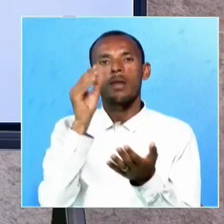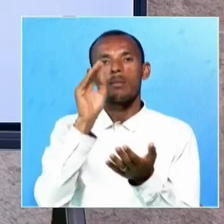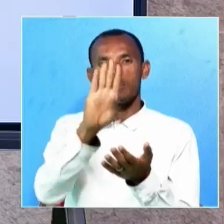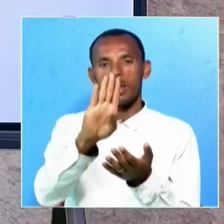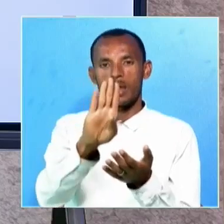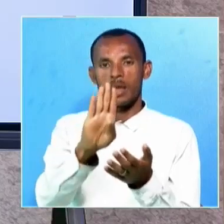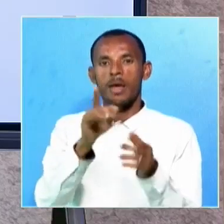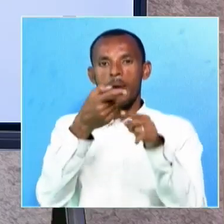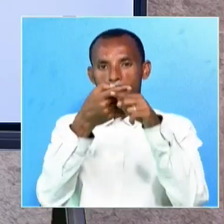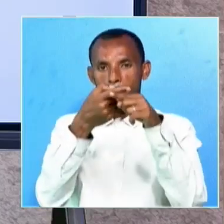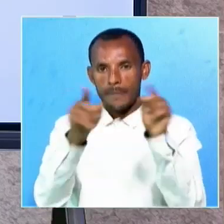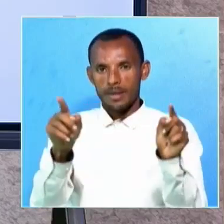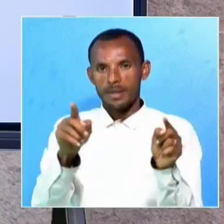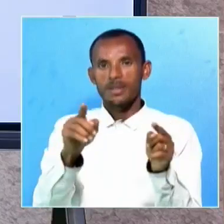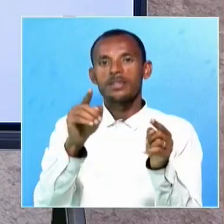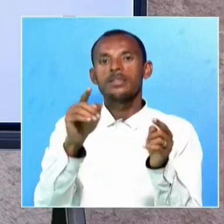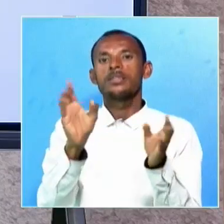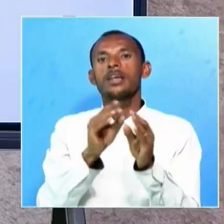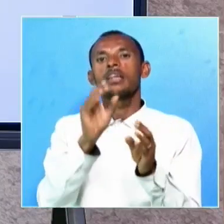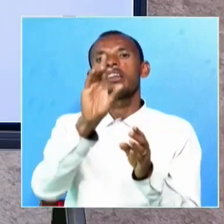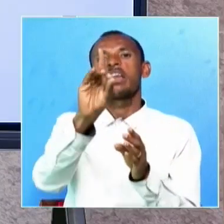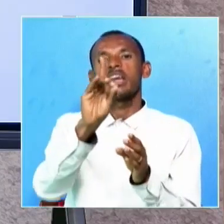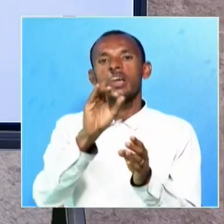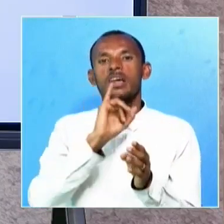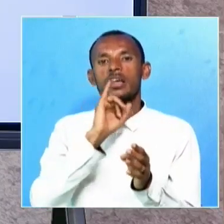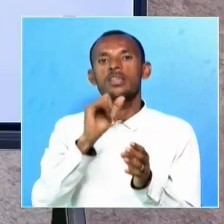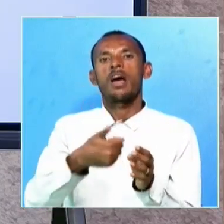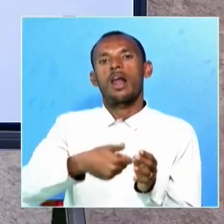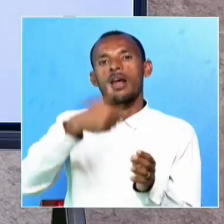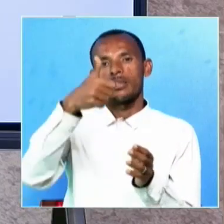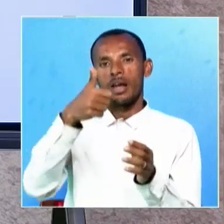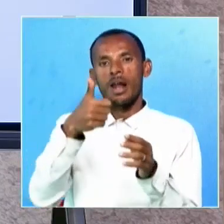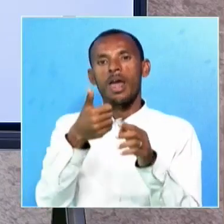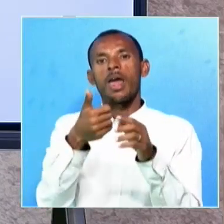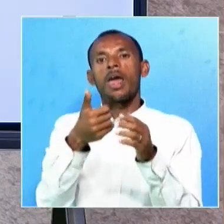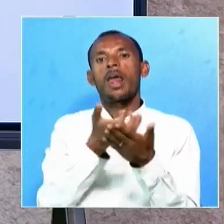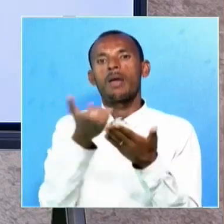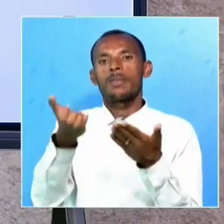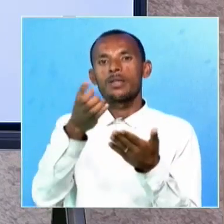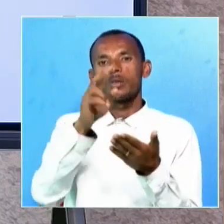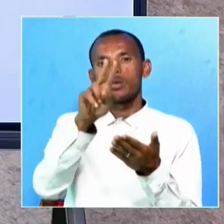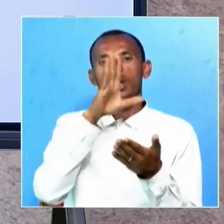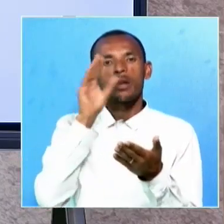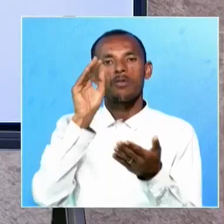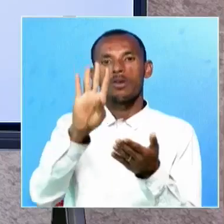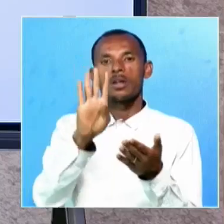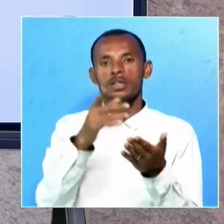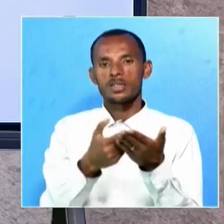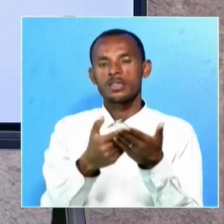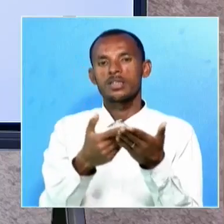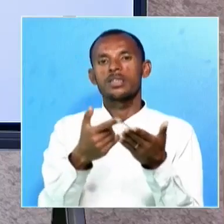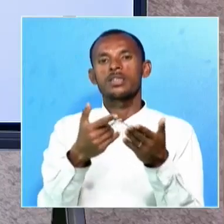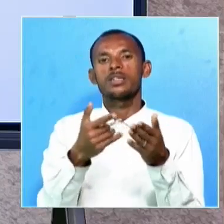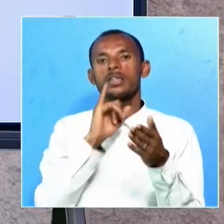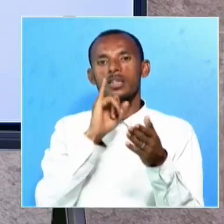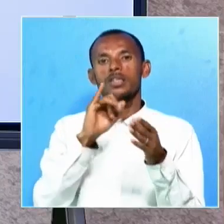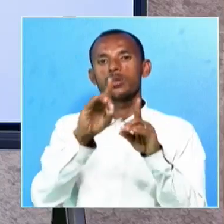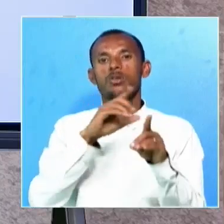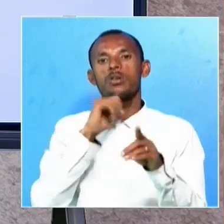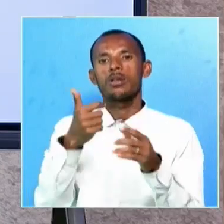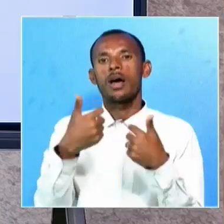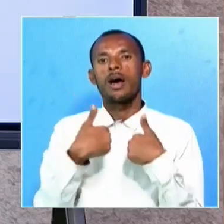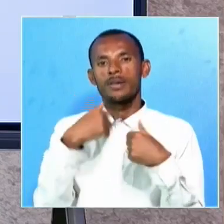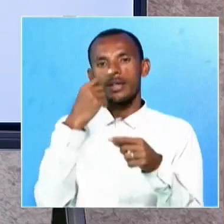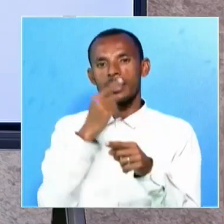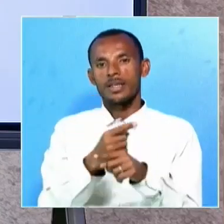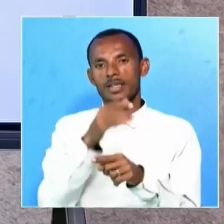but set D contains another element, 2 and 4. So these two sets do not have exactly the same element. Therefore,